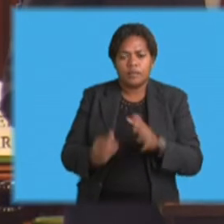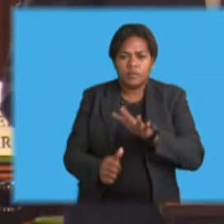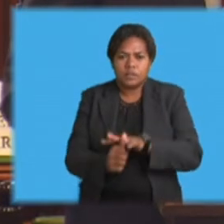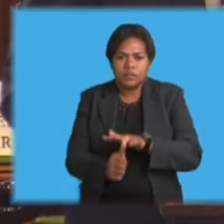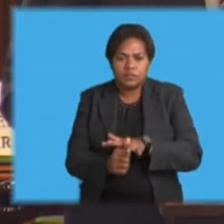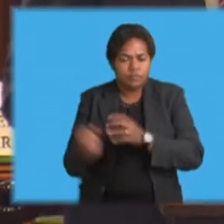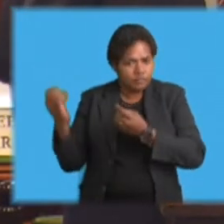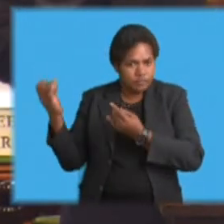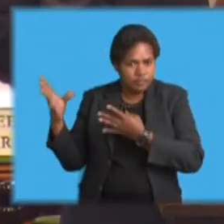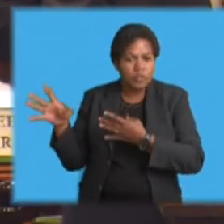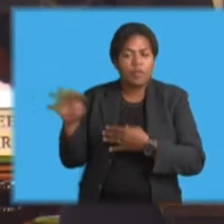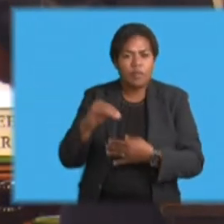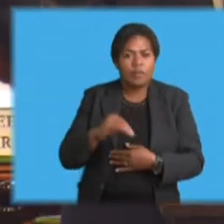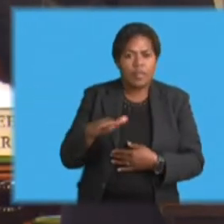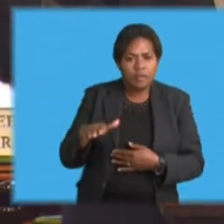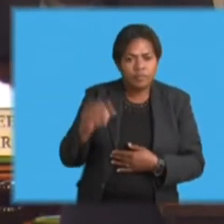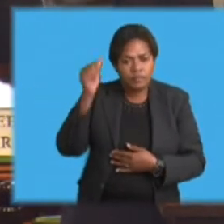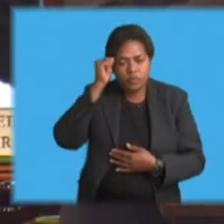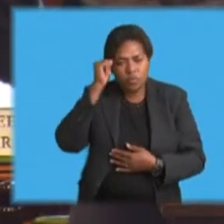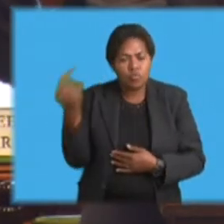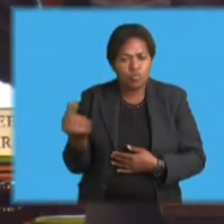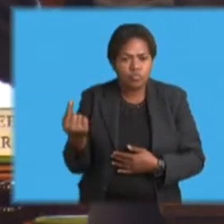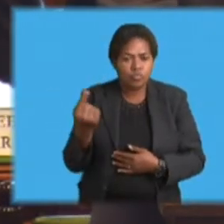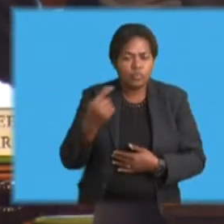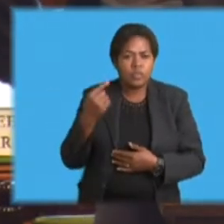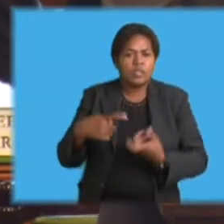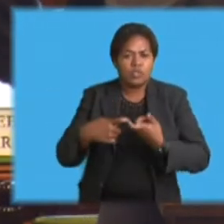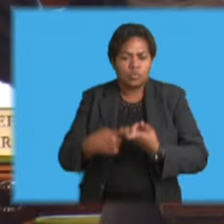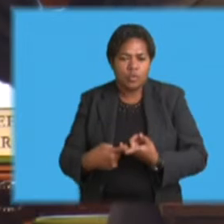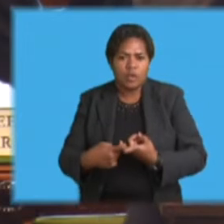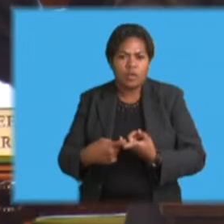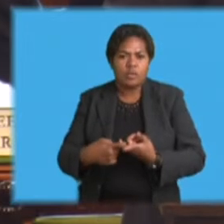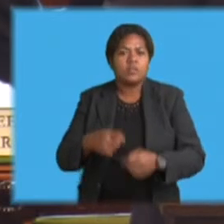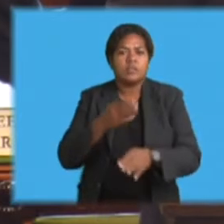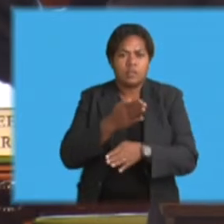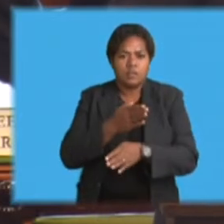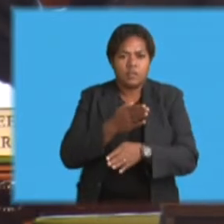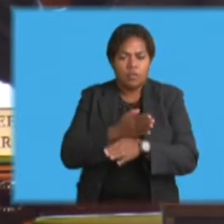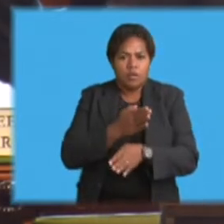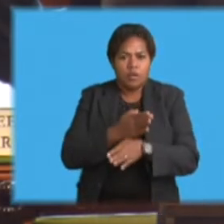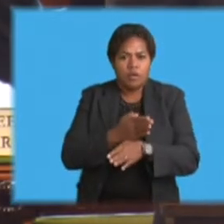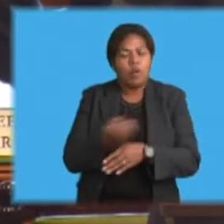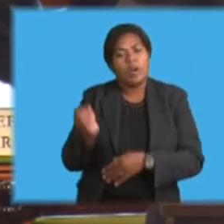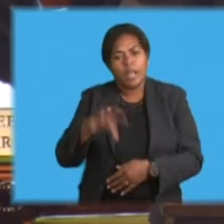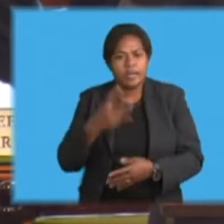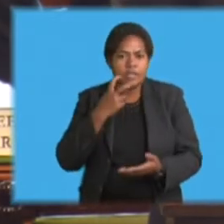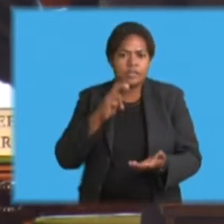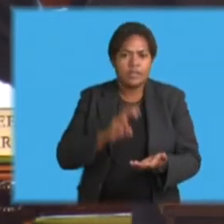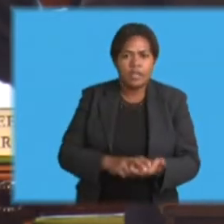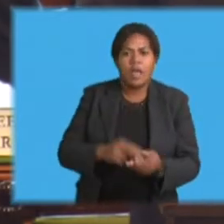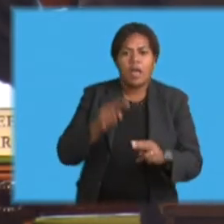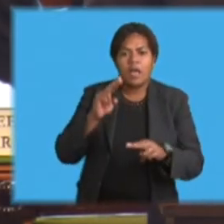that we will know who the NEC clients are that have joined the workforce and are now registered with FNPF. We know that it's a requirement